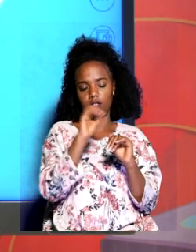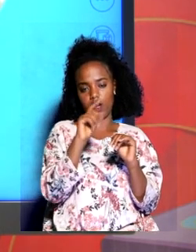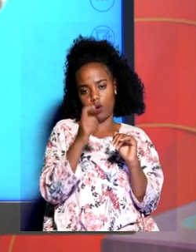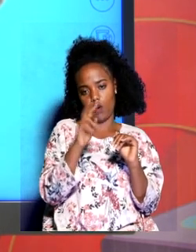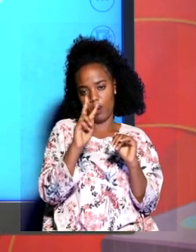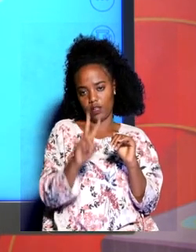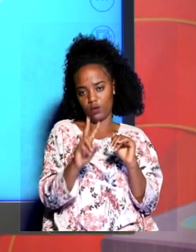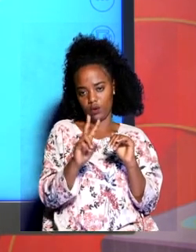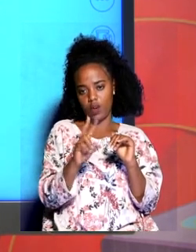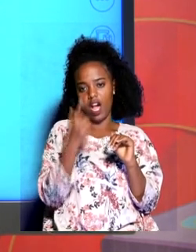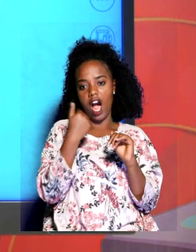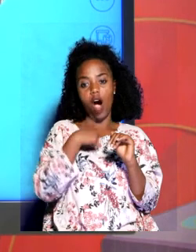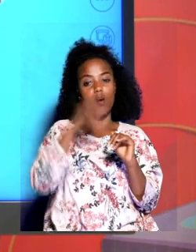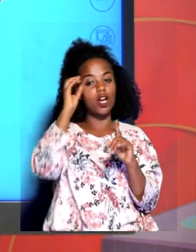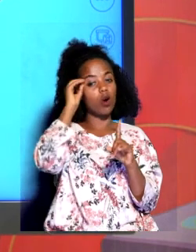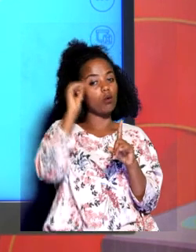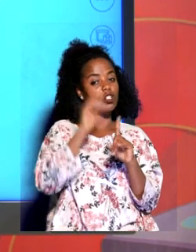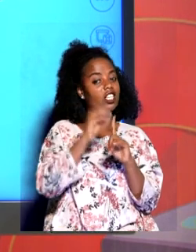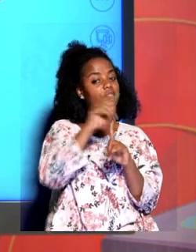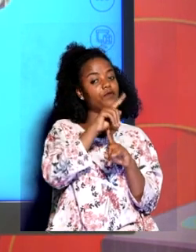for corner point 0, 2,